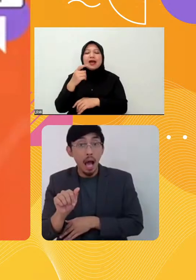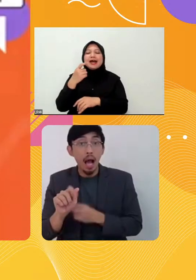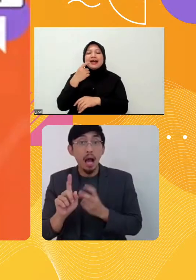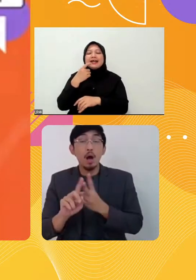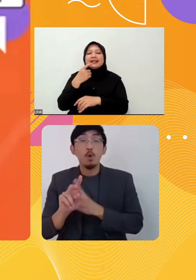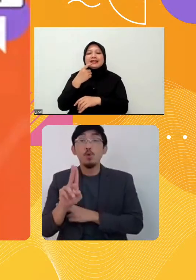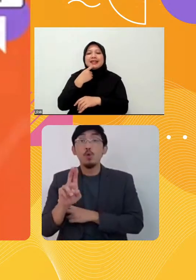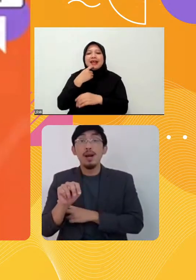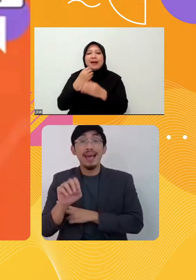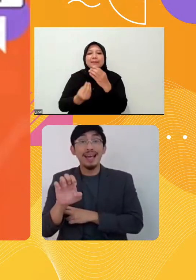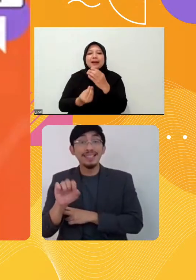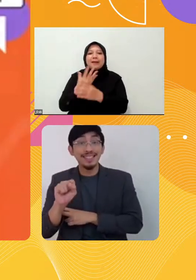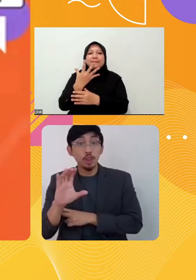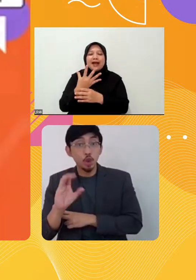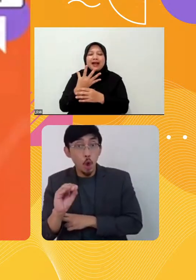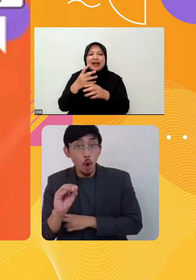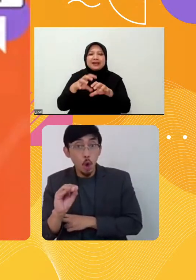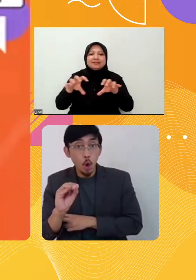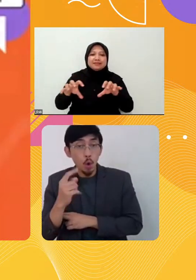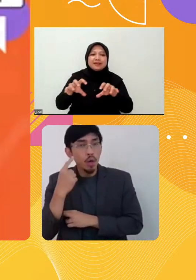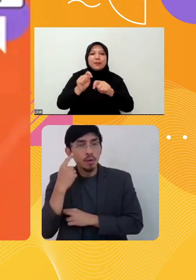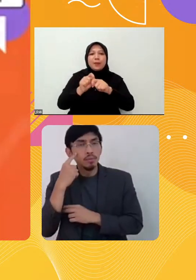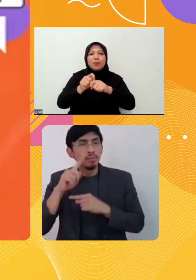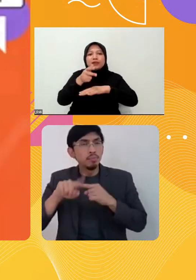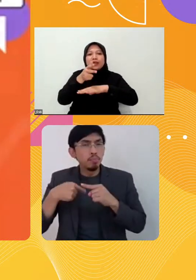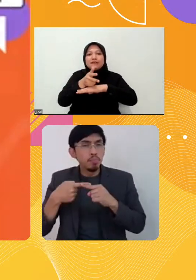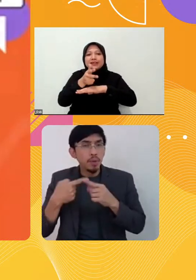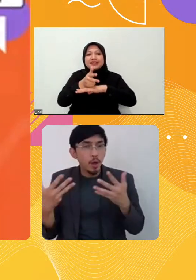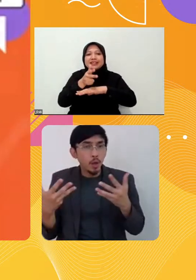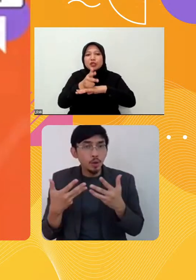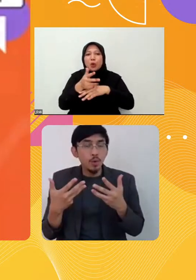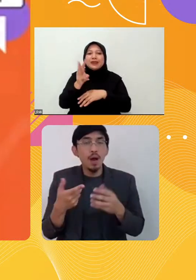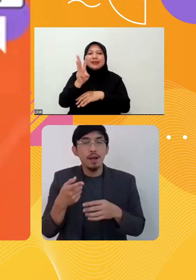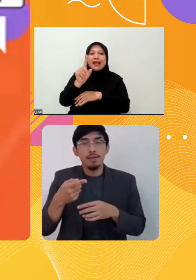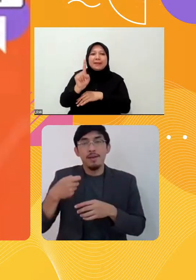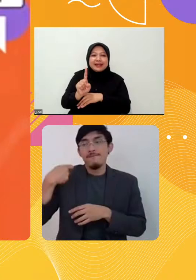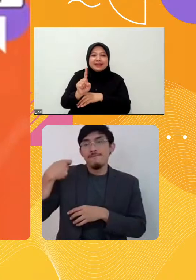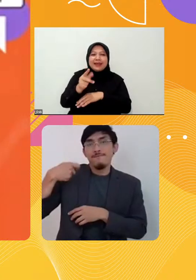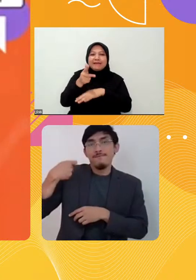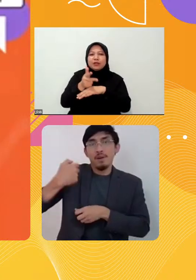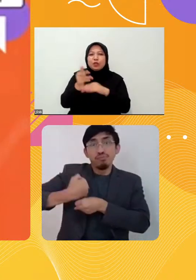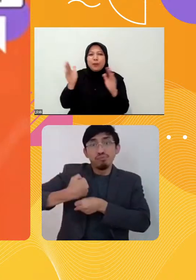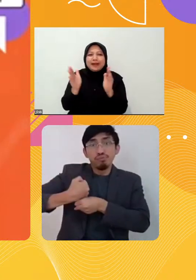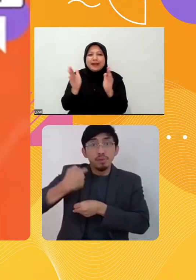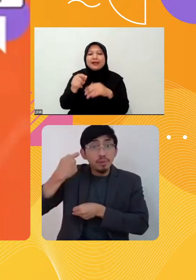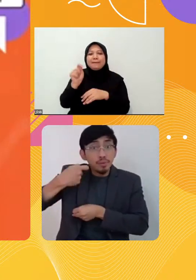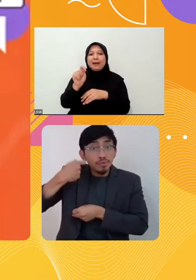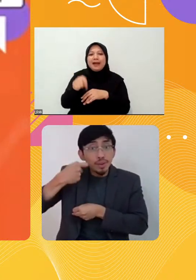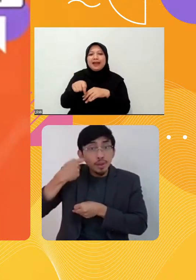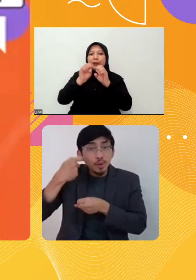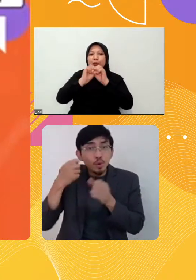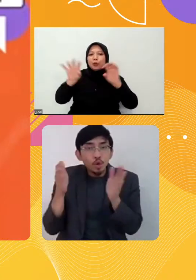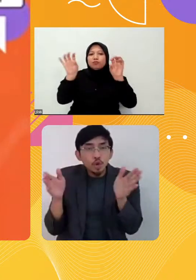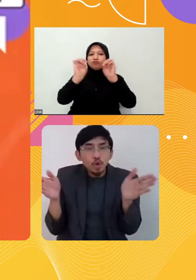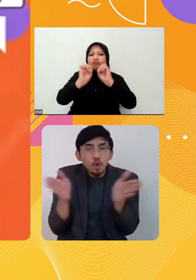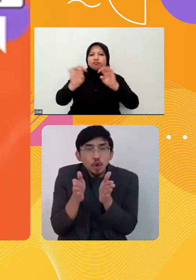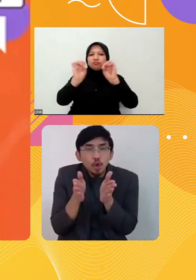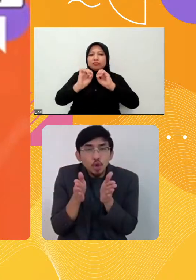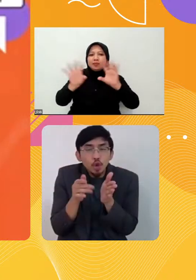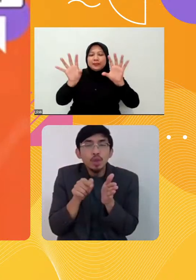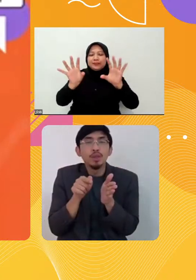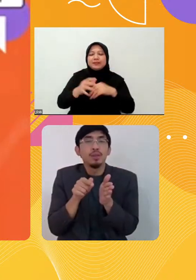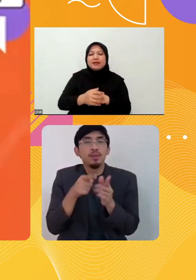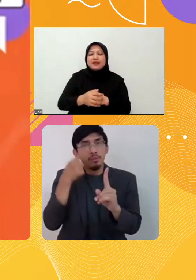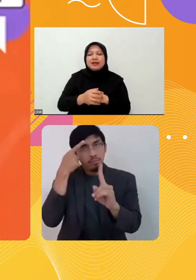discussing the Amaze video, that about 2 or 3 minutes video, short video, and then and then complete with